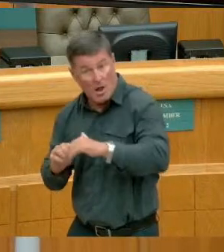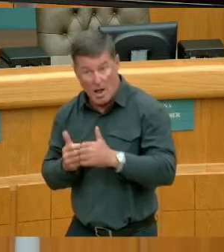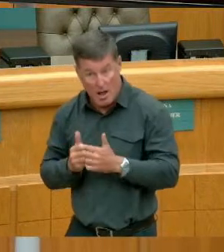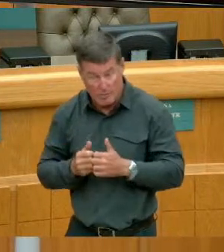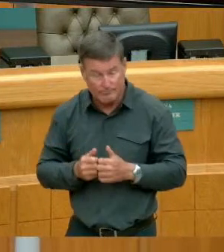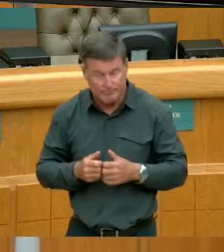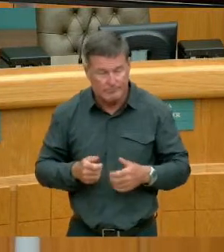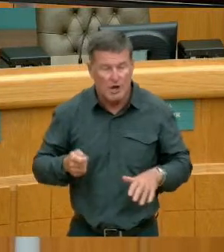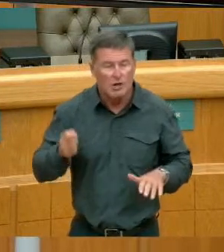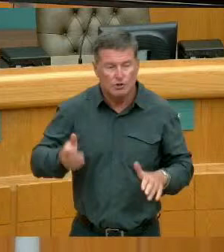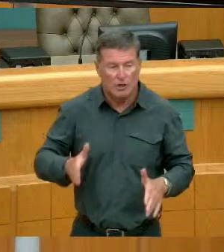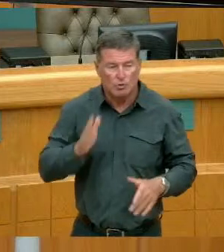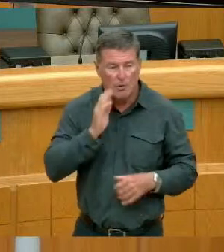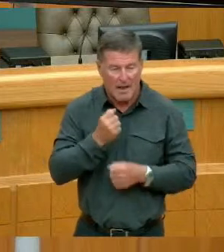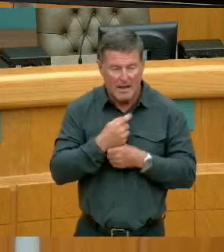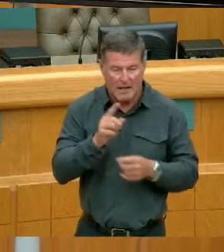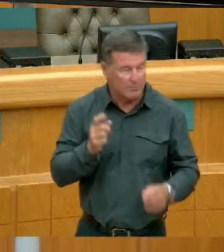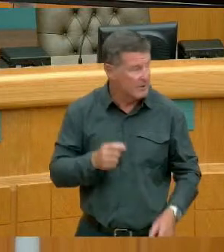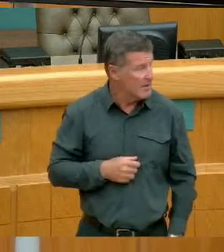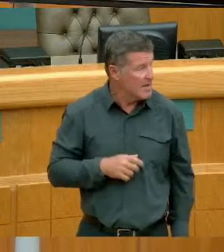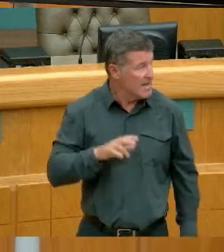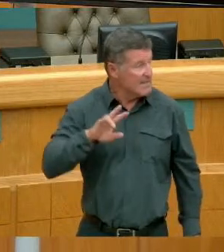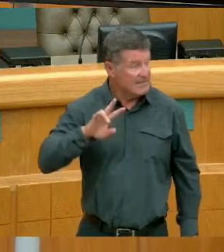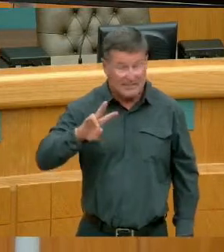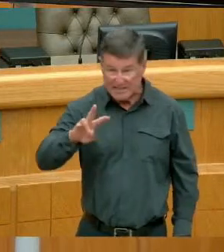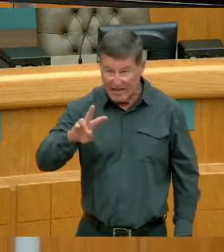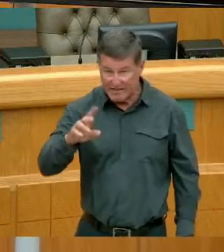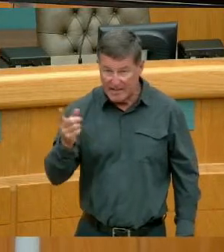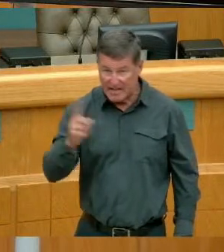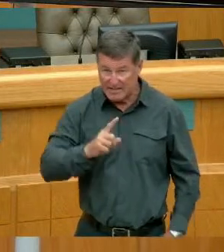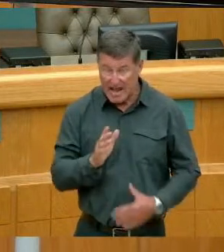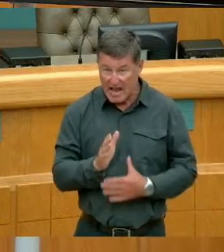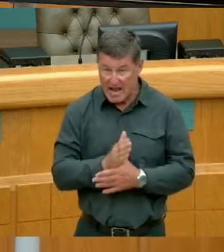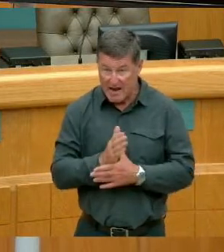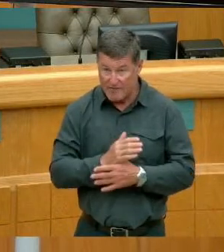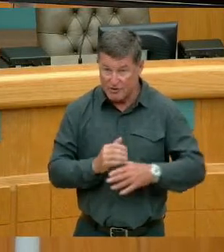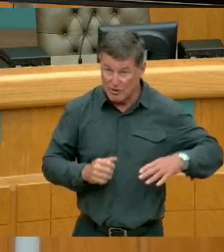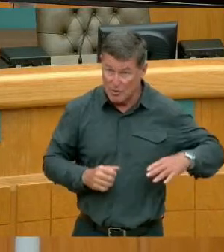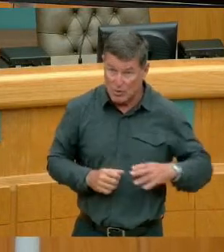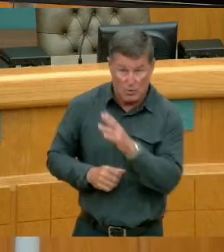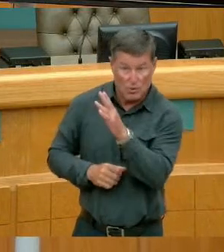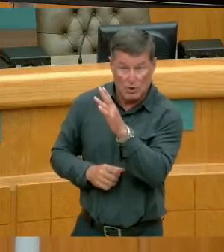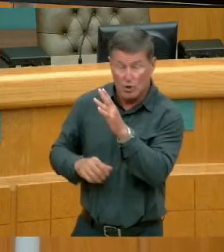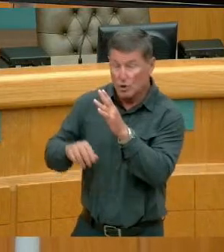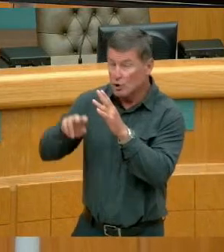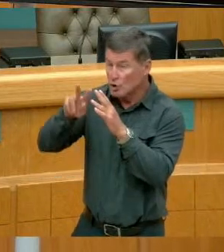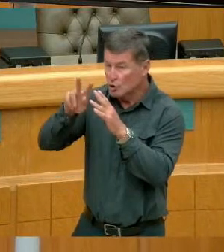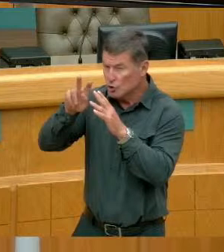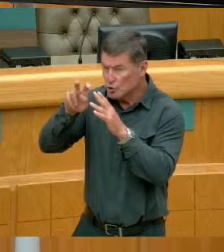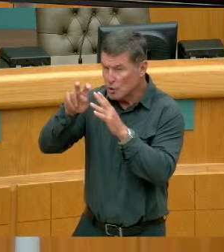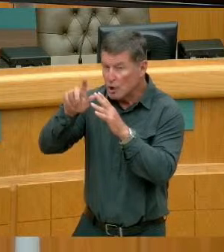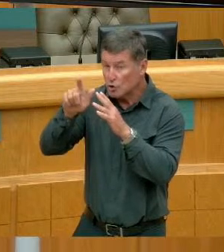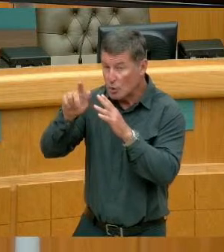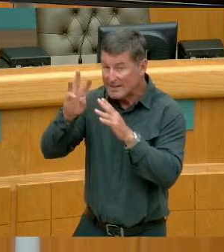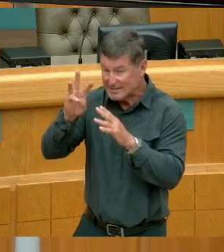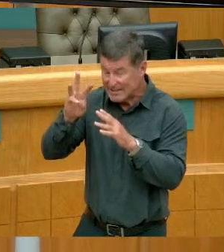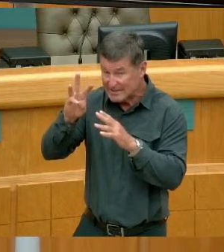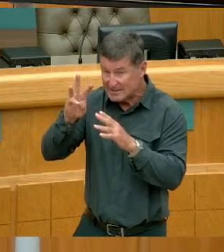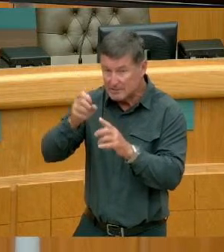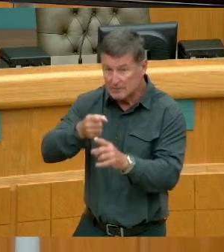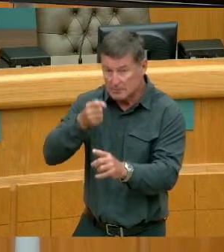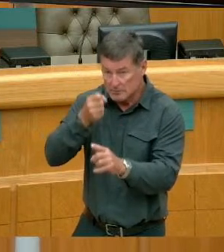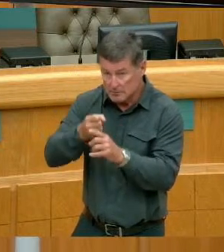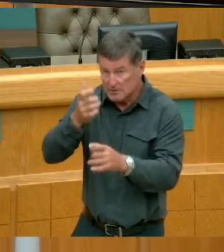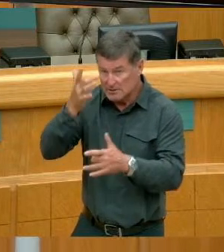the 7-day average on this, the red line you can see here, is 226 cases per day. That's a